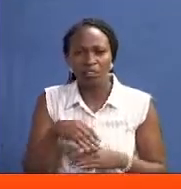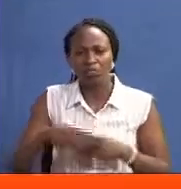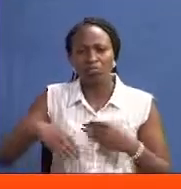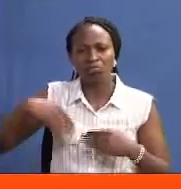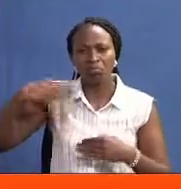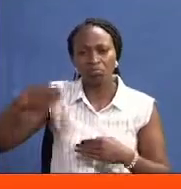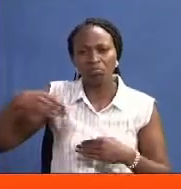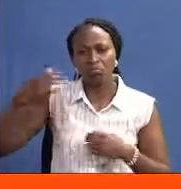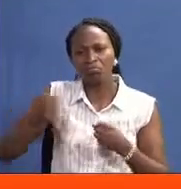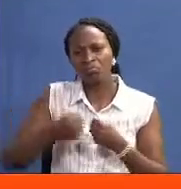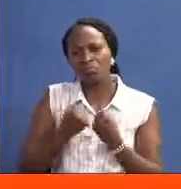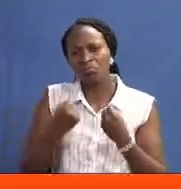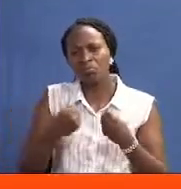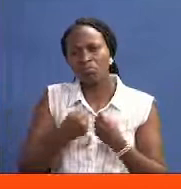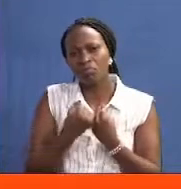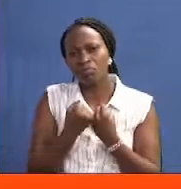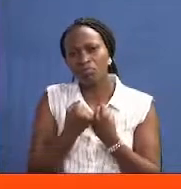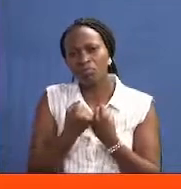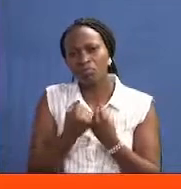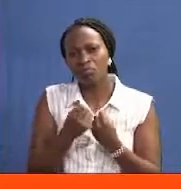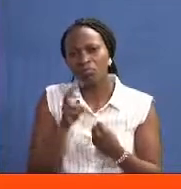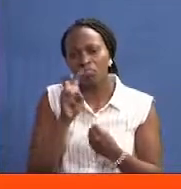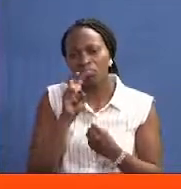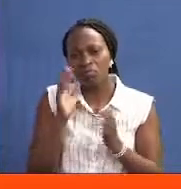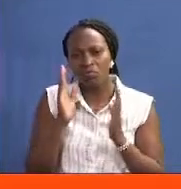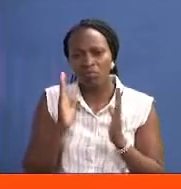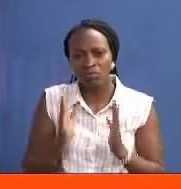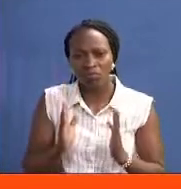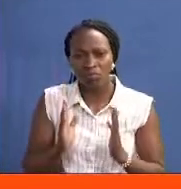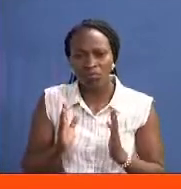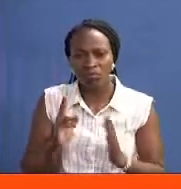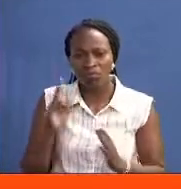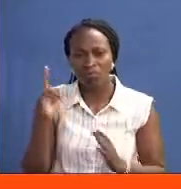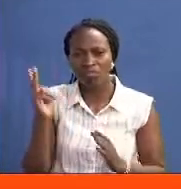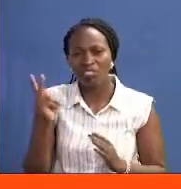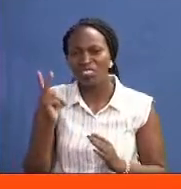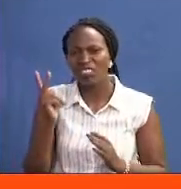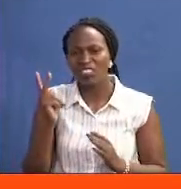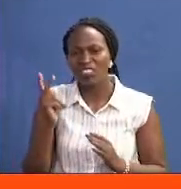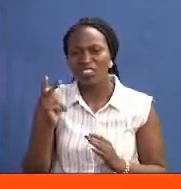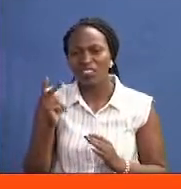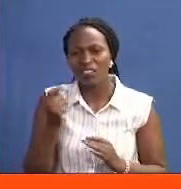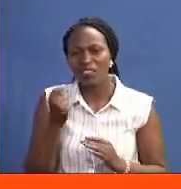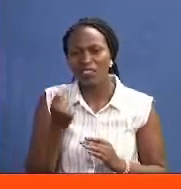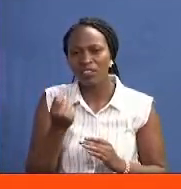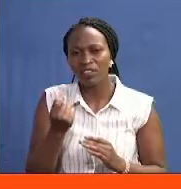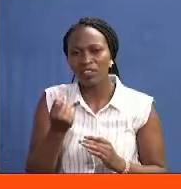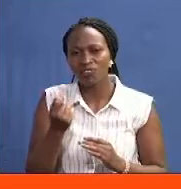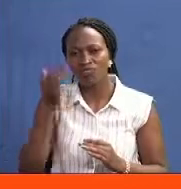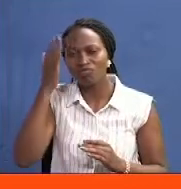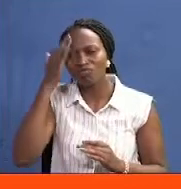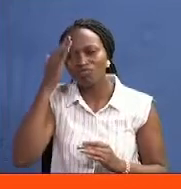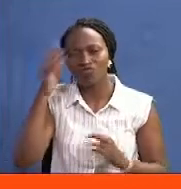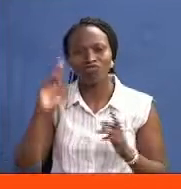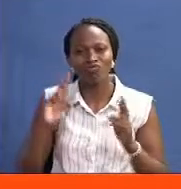Mm-hmm. So the audience moves on very fast. We are never short of, if I use our Kenyan context, we are never short of things to hashtag